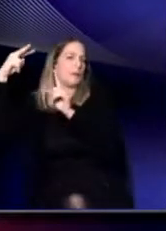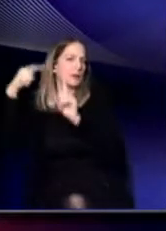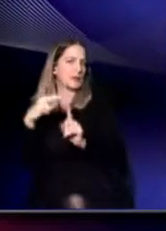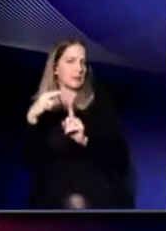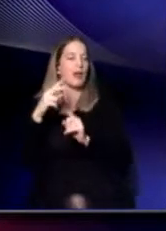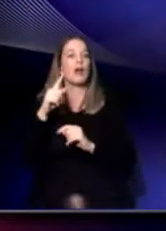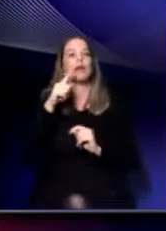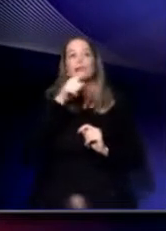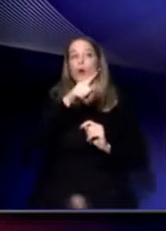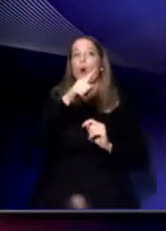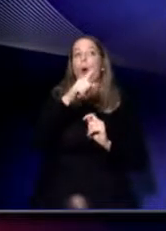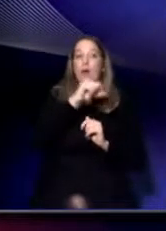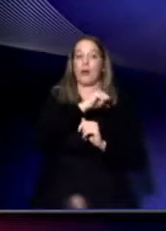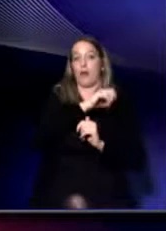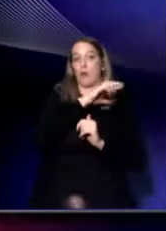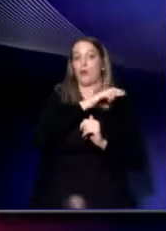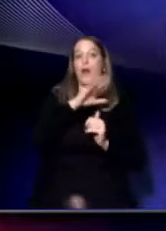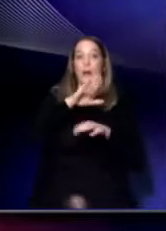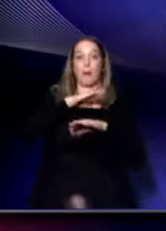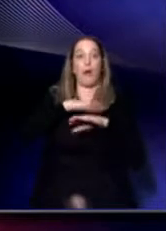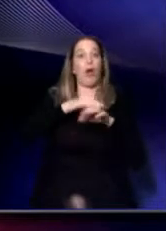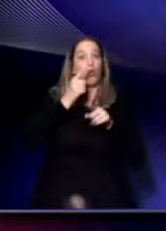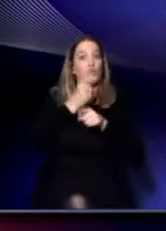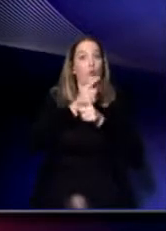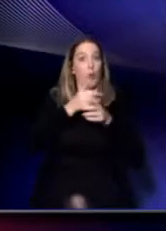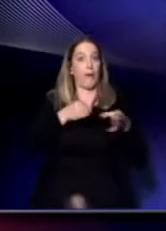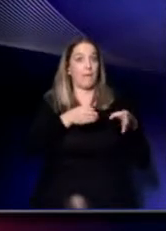right path on looking for